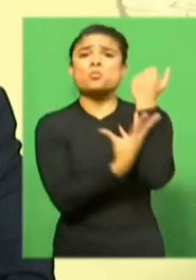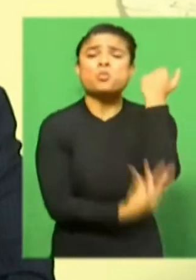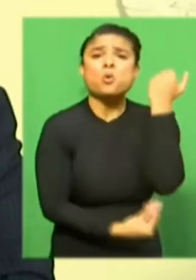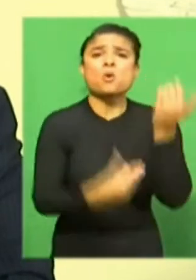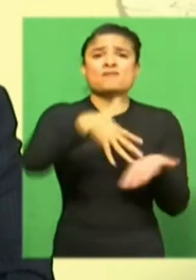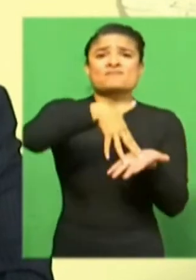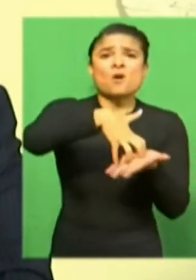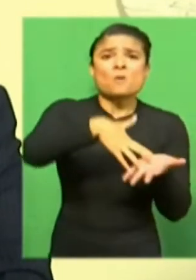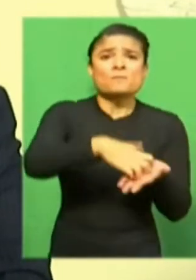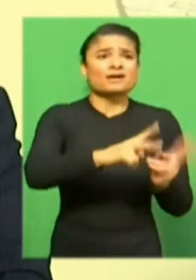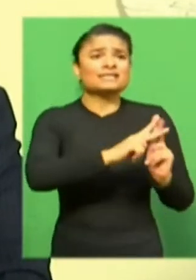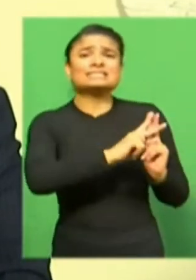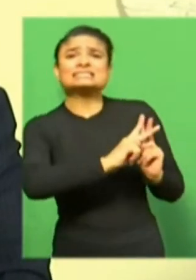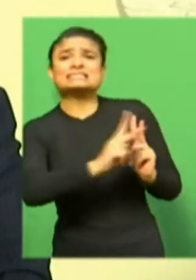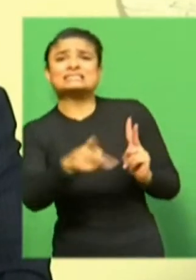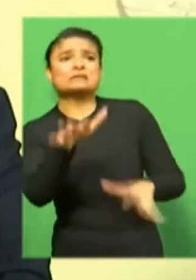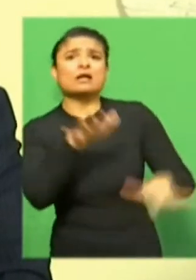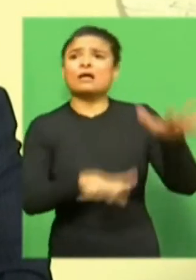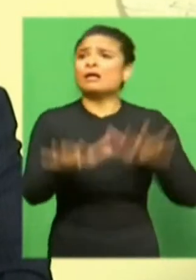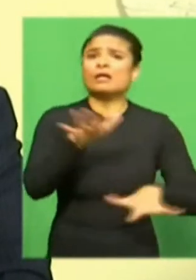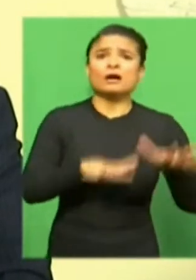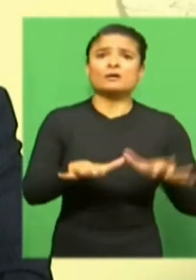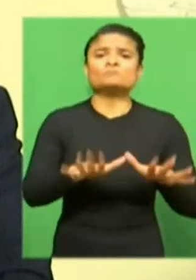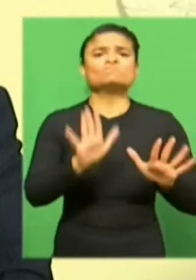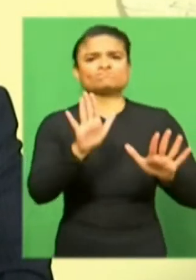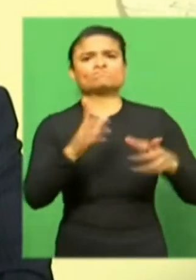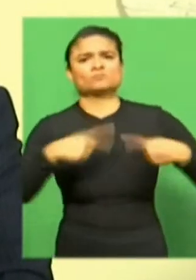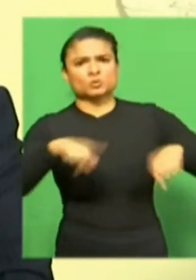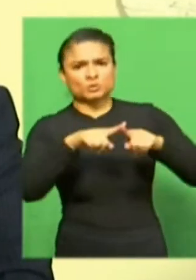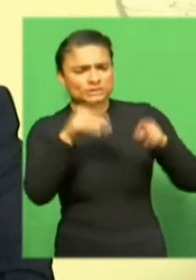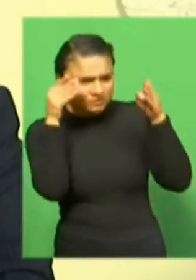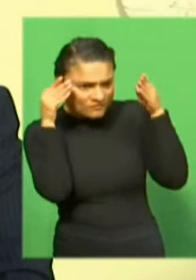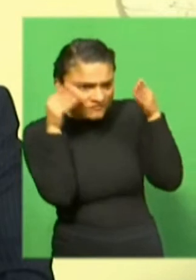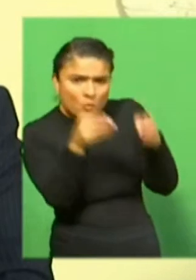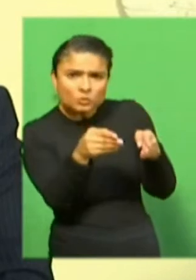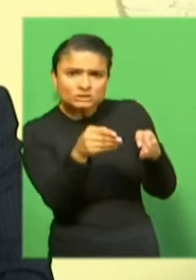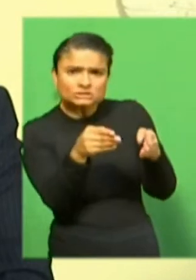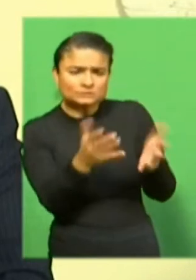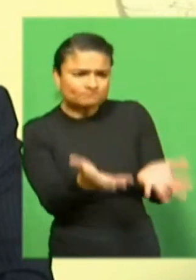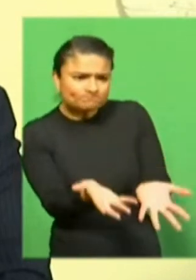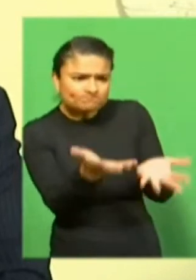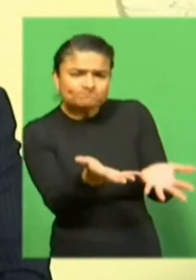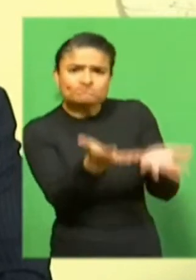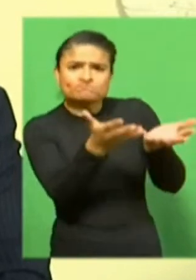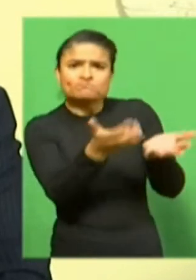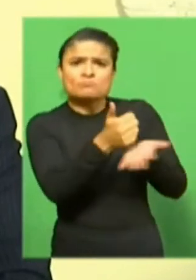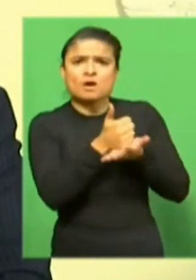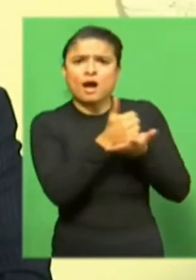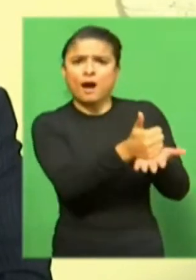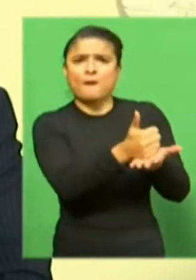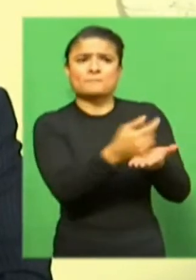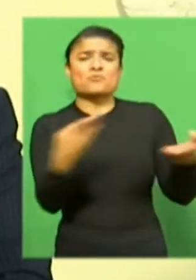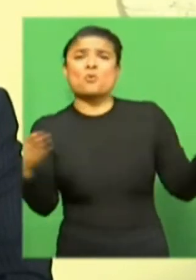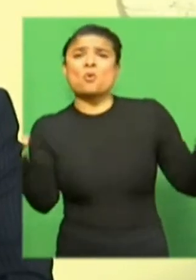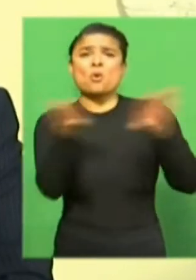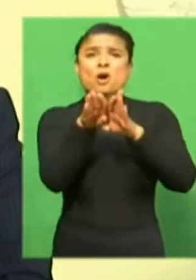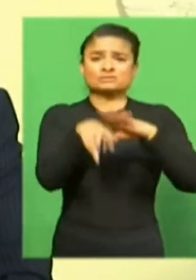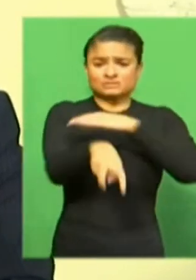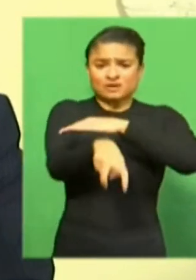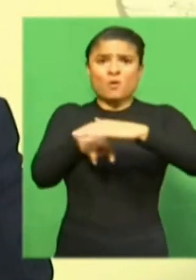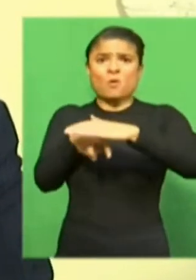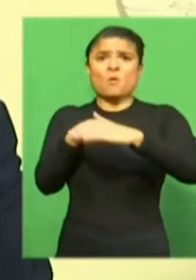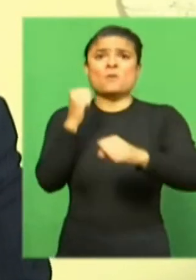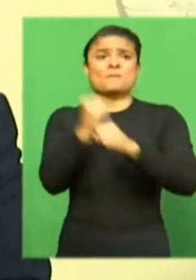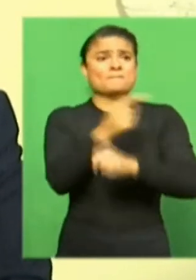the measures that we had to take to impose to deal with COVID-19.